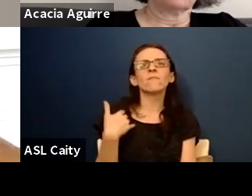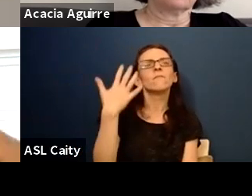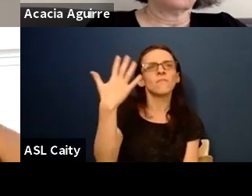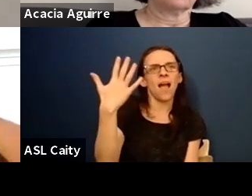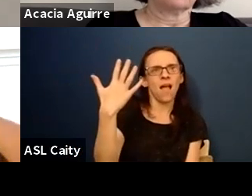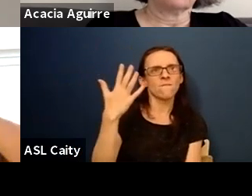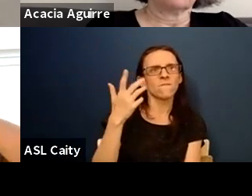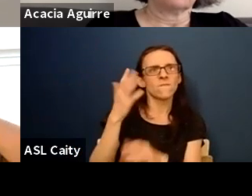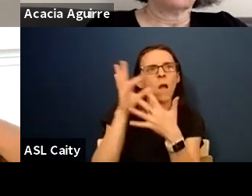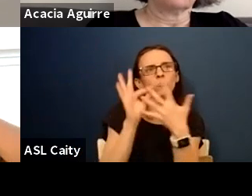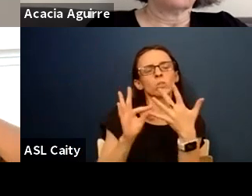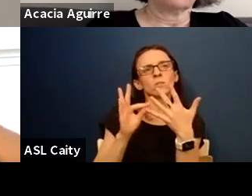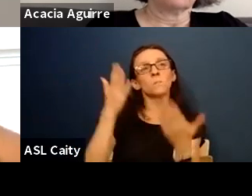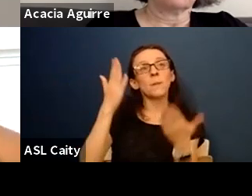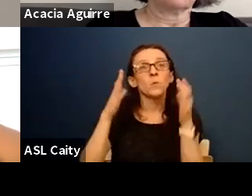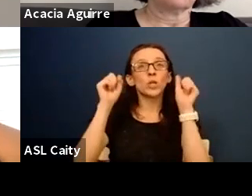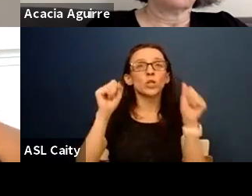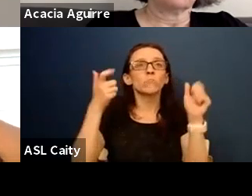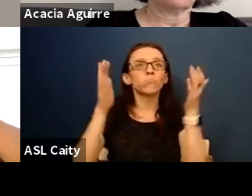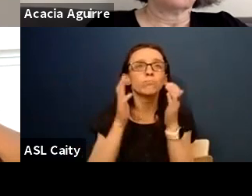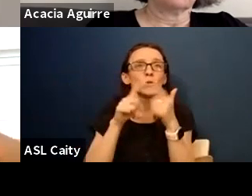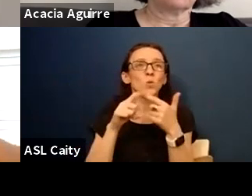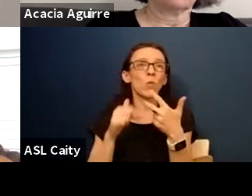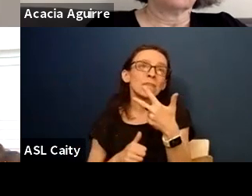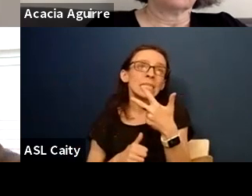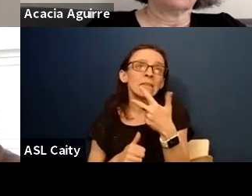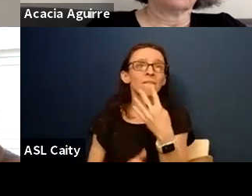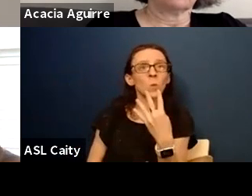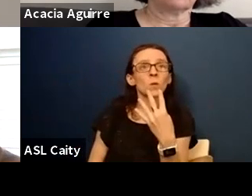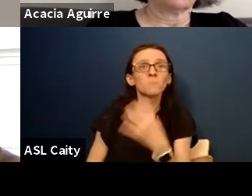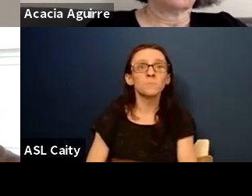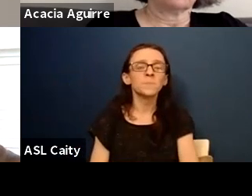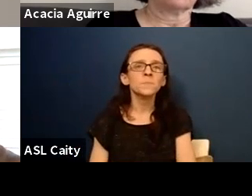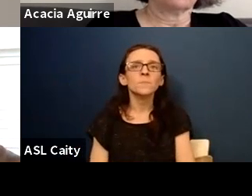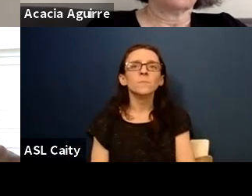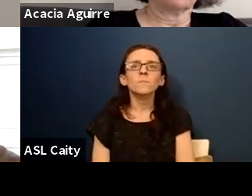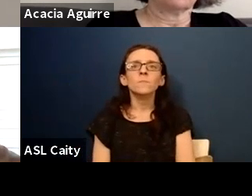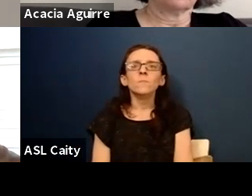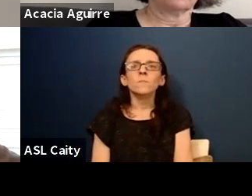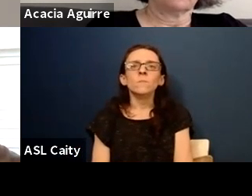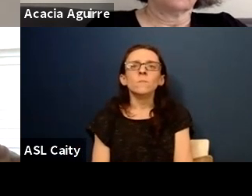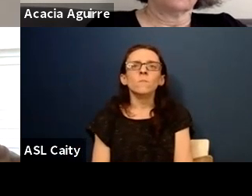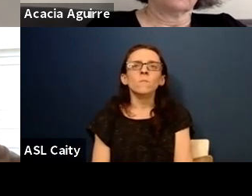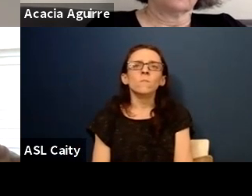options down to maybe 3 or 4. That would be fantastic.